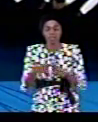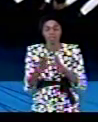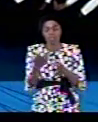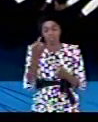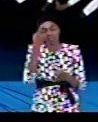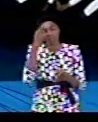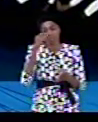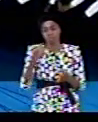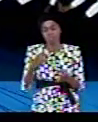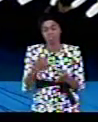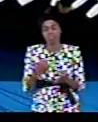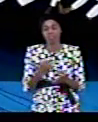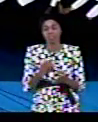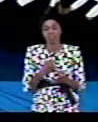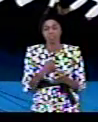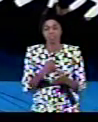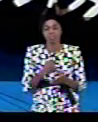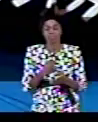Rock of Ages, clap for me.